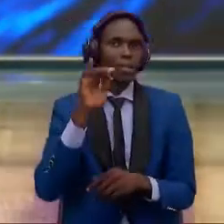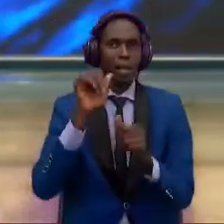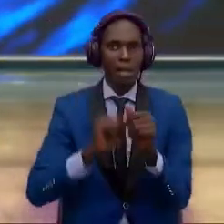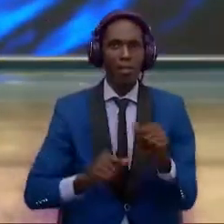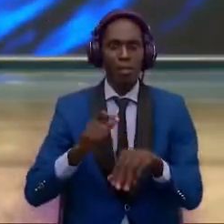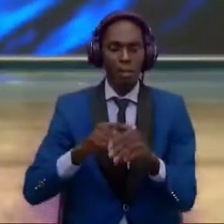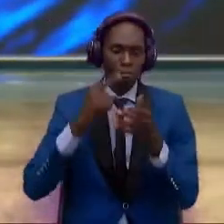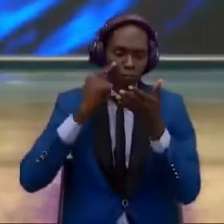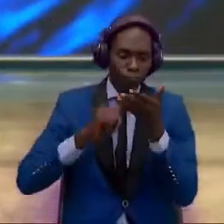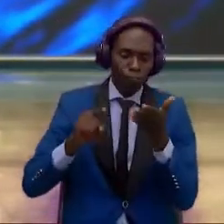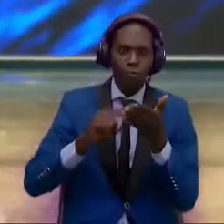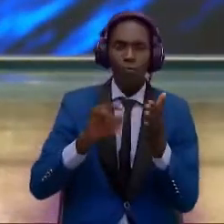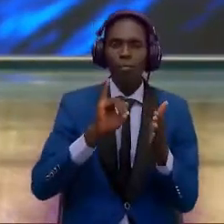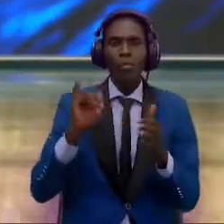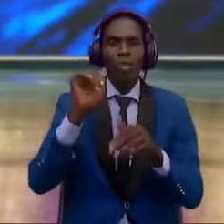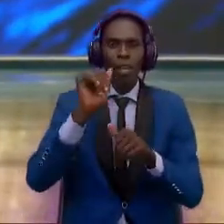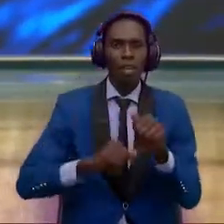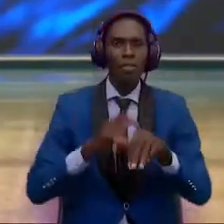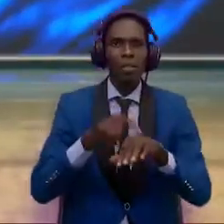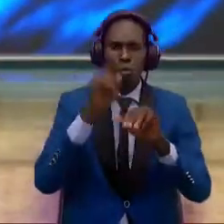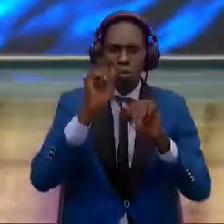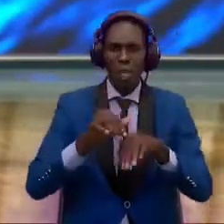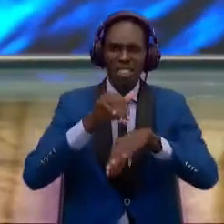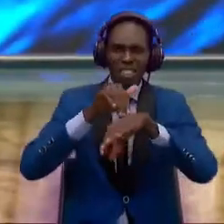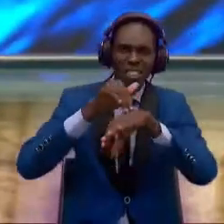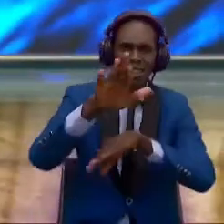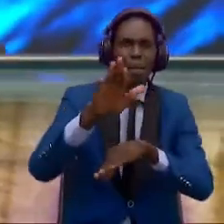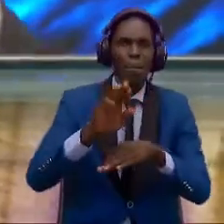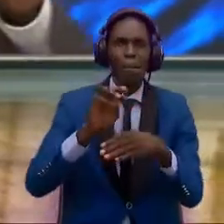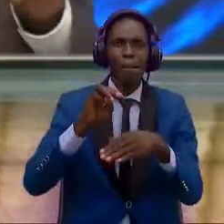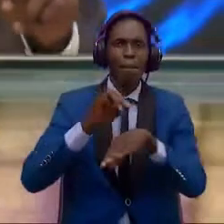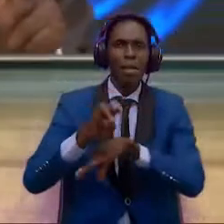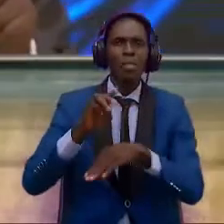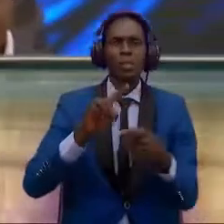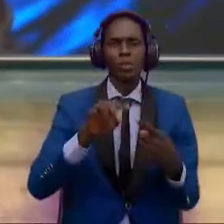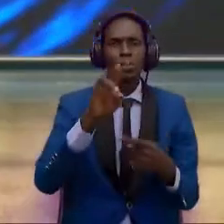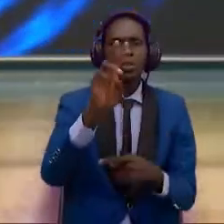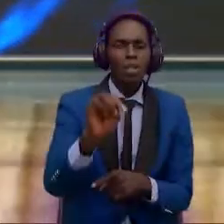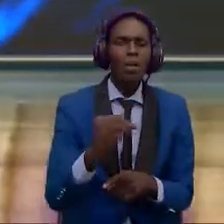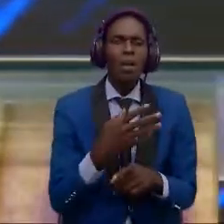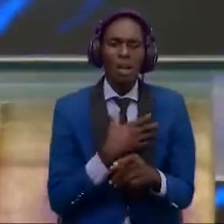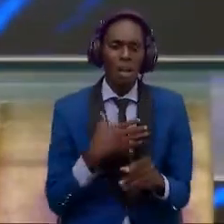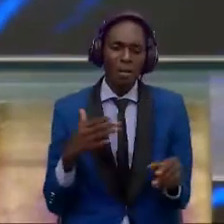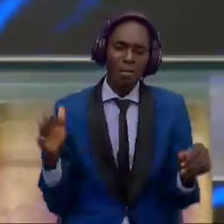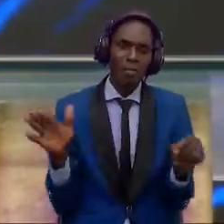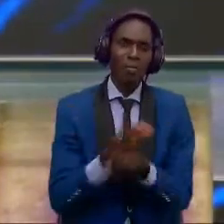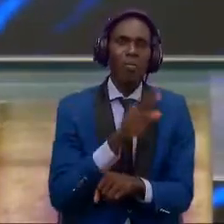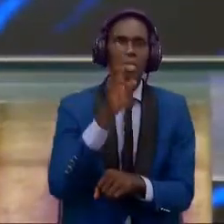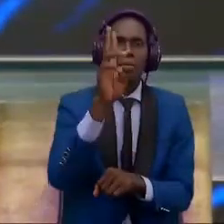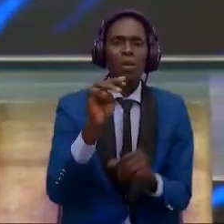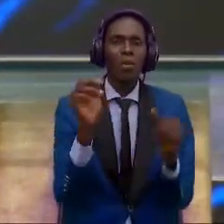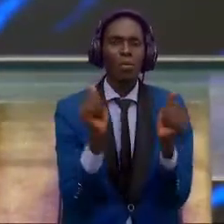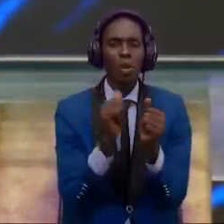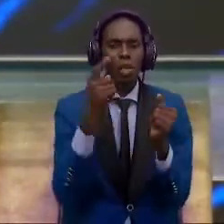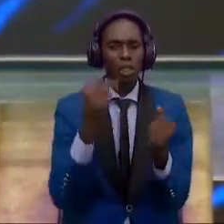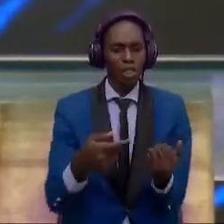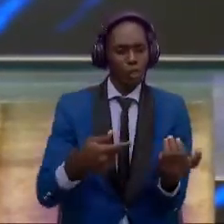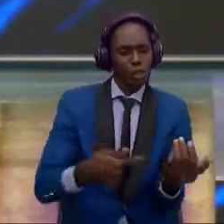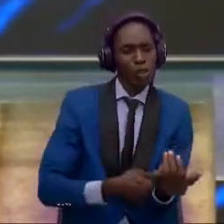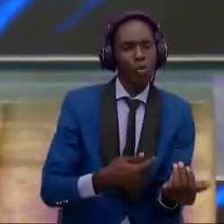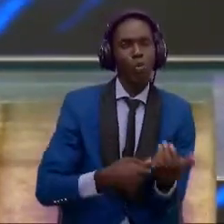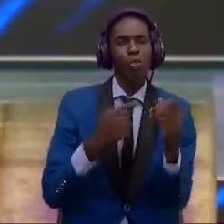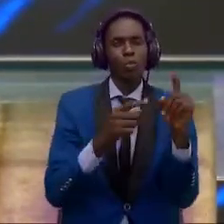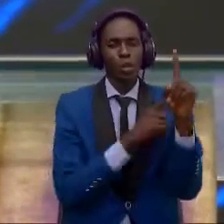checking every time, we can send a message to them too and occupy them with the gospel of the